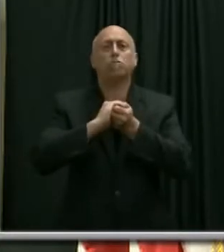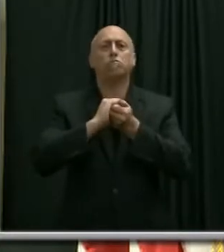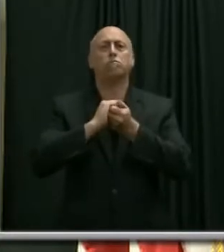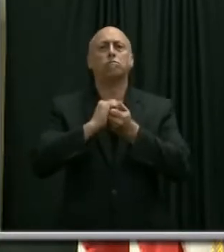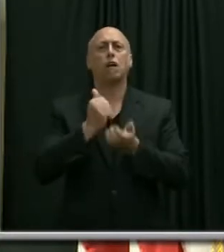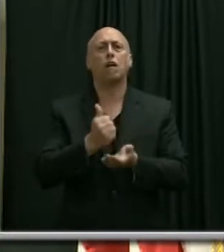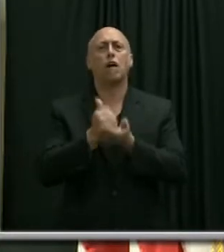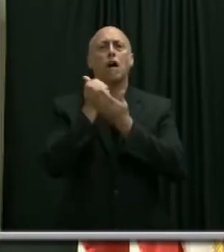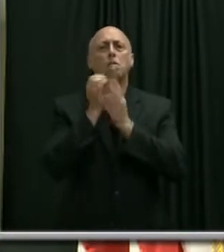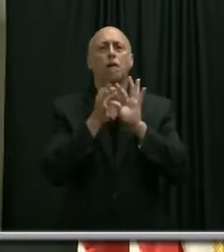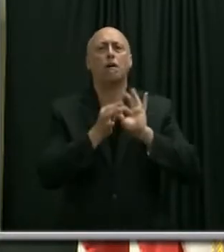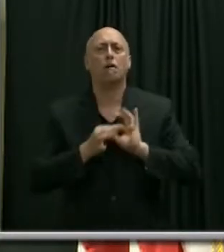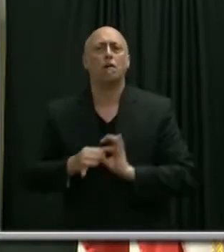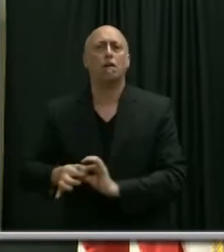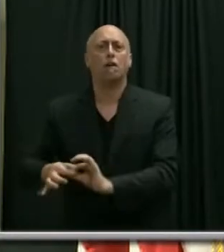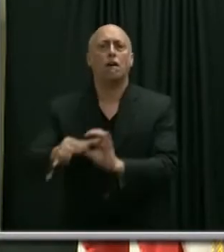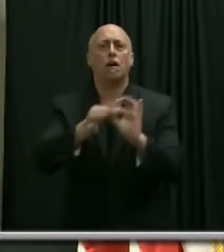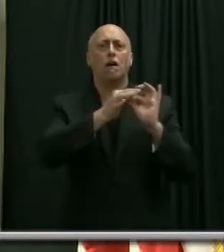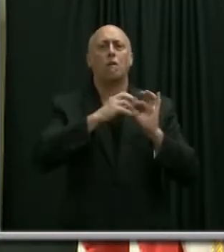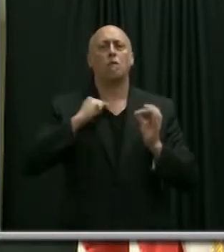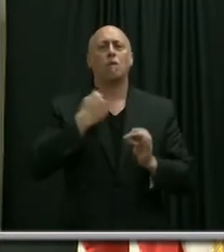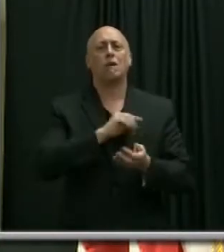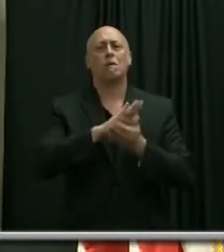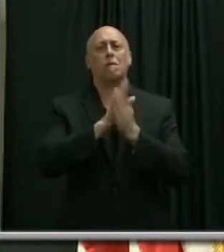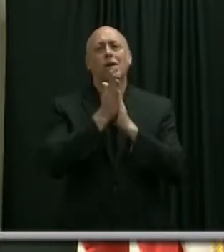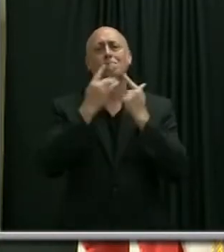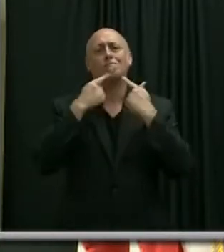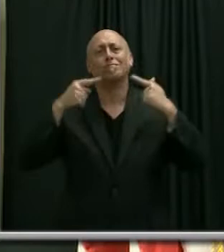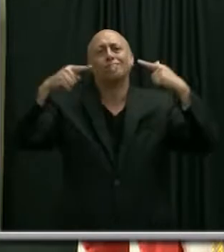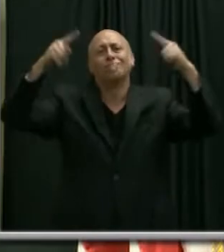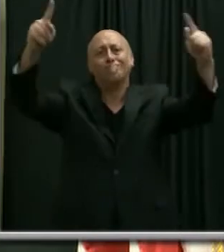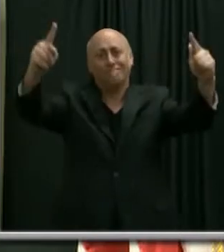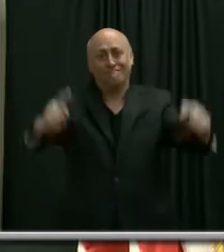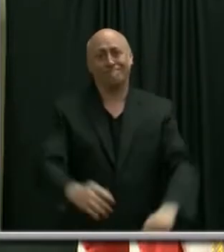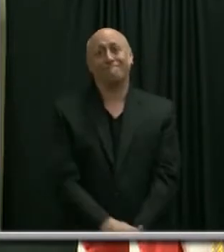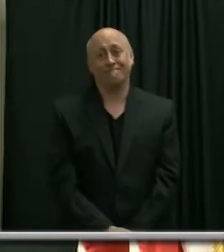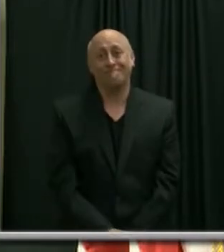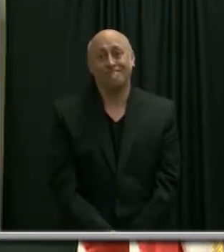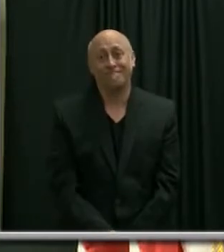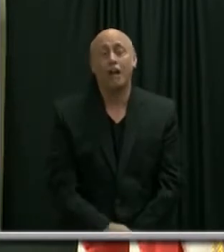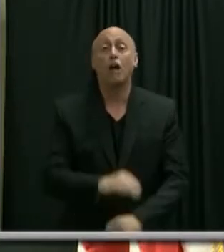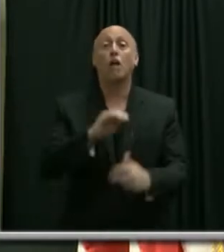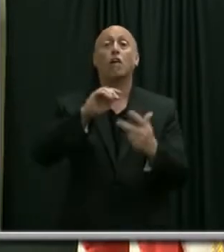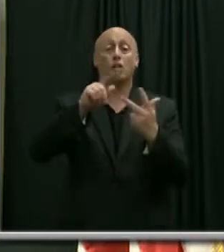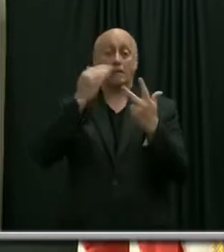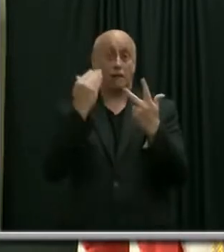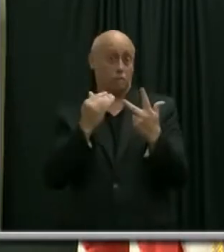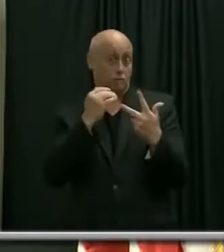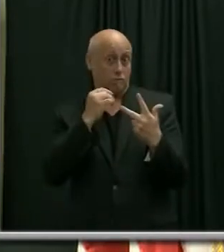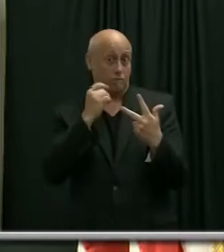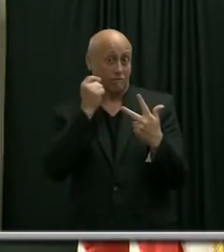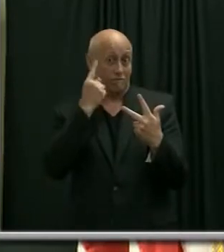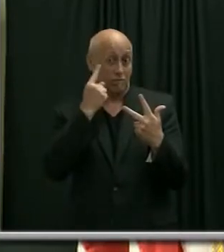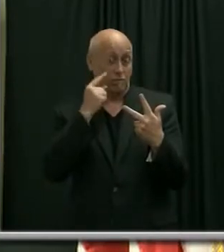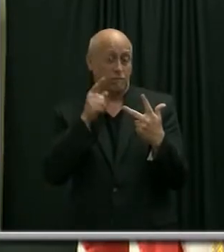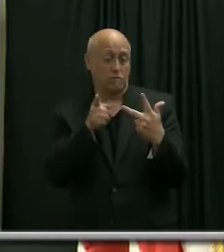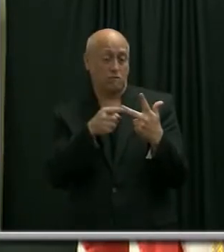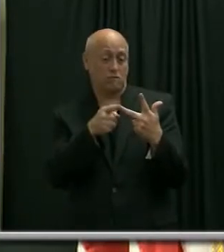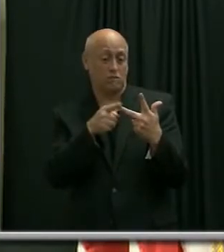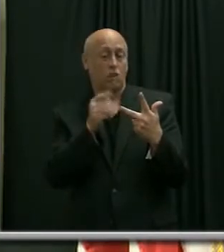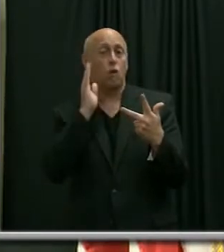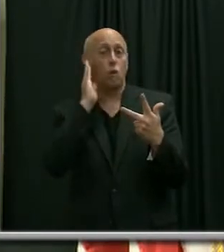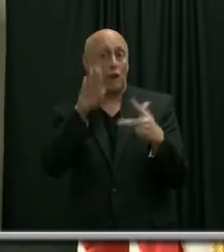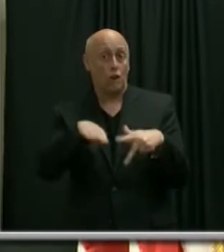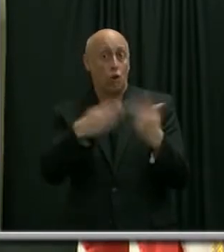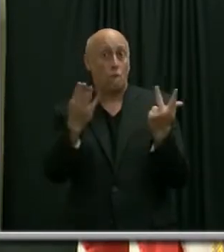for a common goal, we are greater together. A third site is due to open